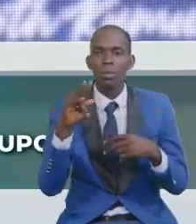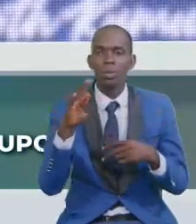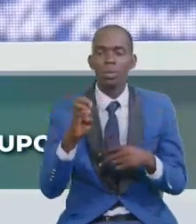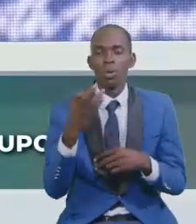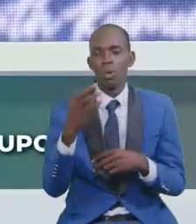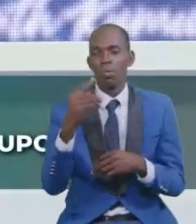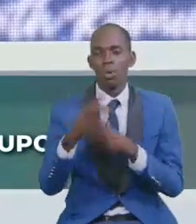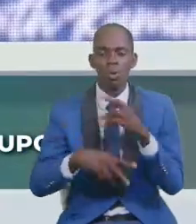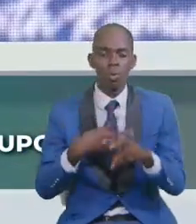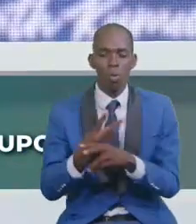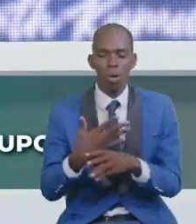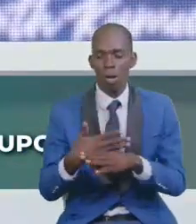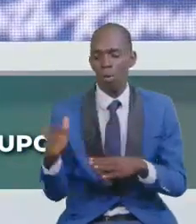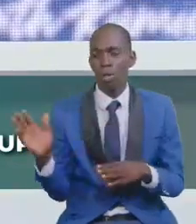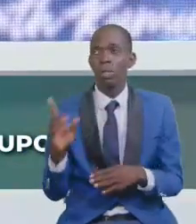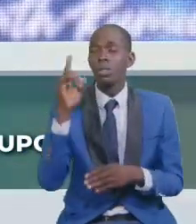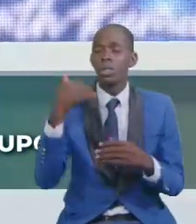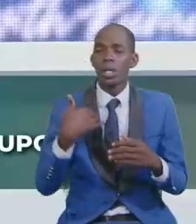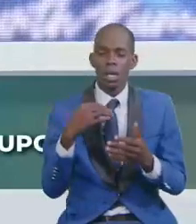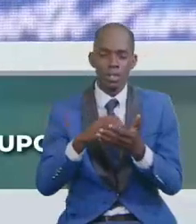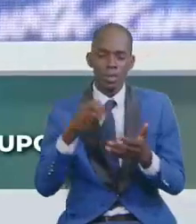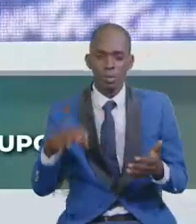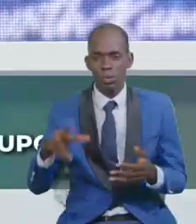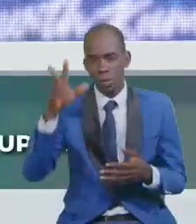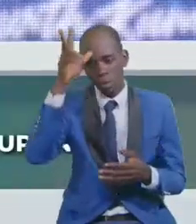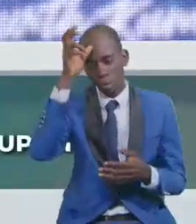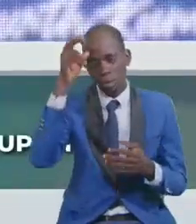He has taken the yoke of Satan away.